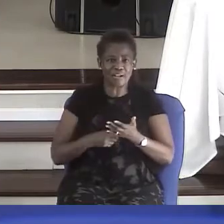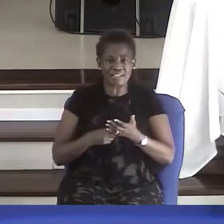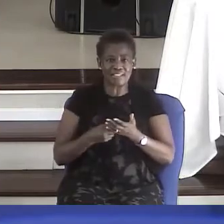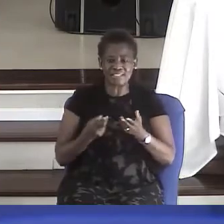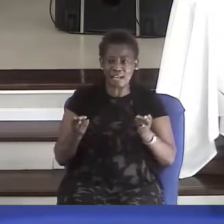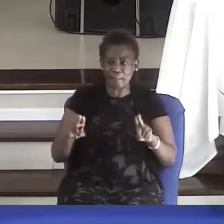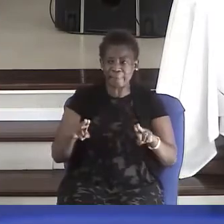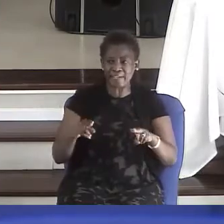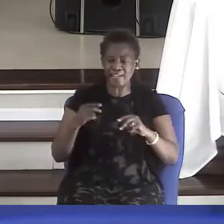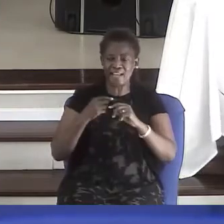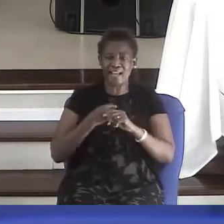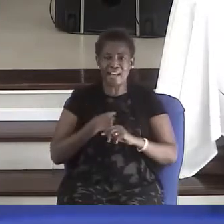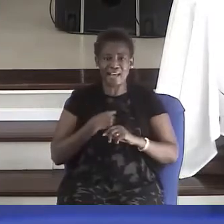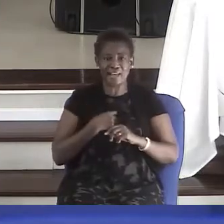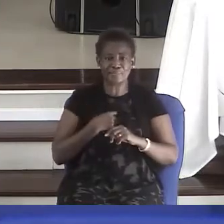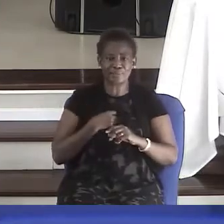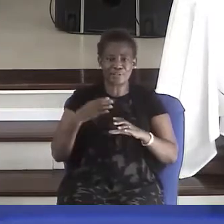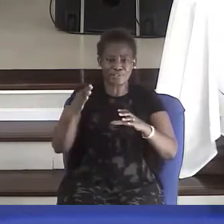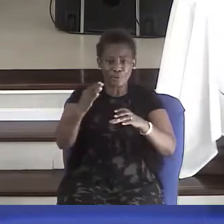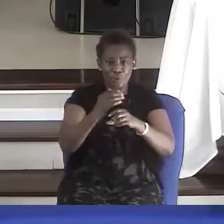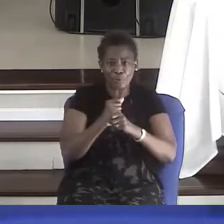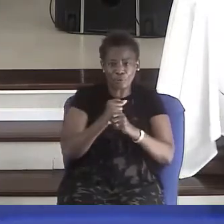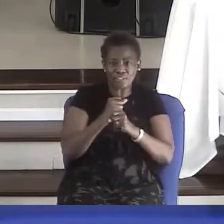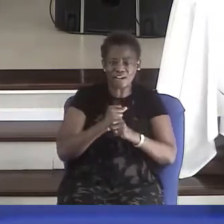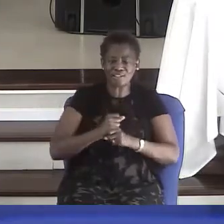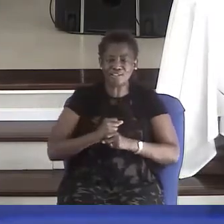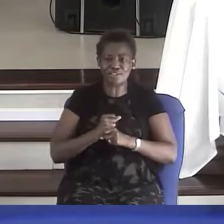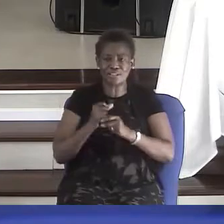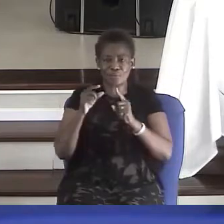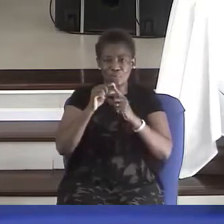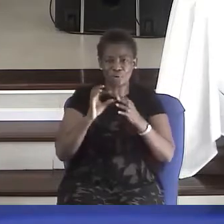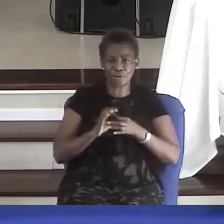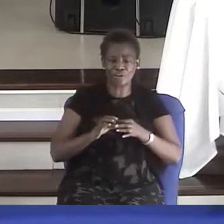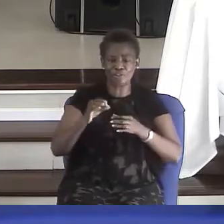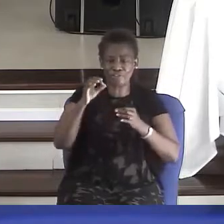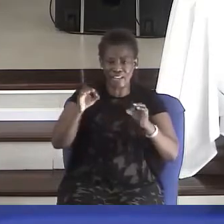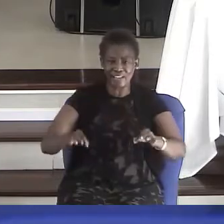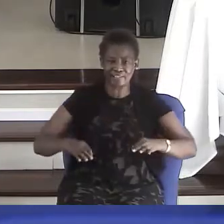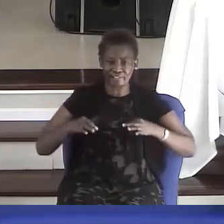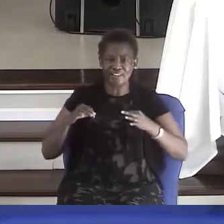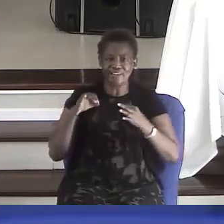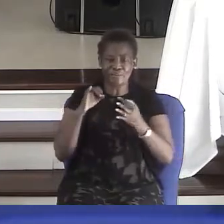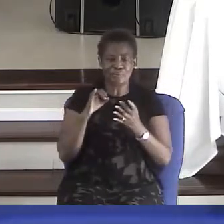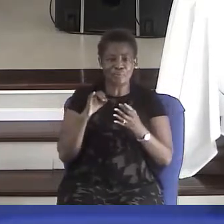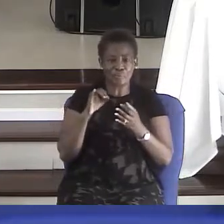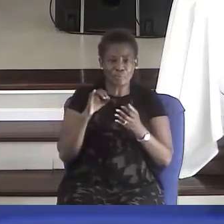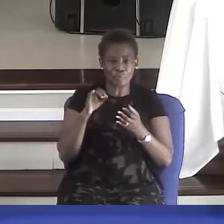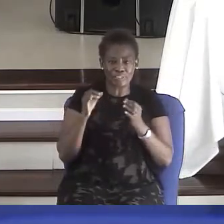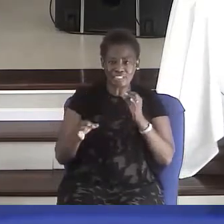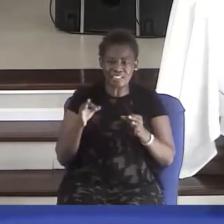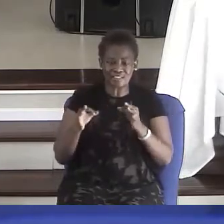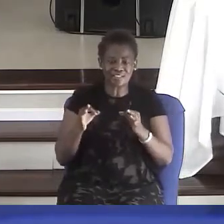word of life, which is for life and forever.